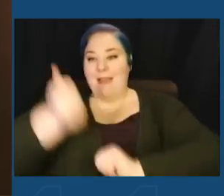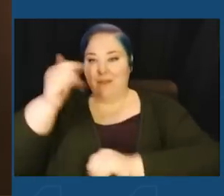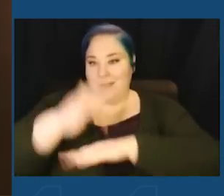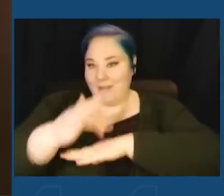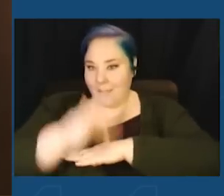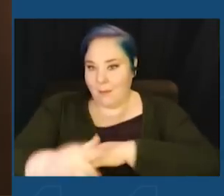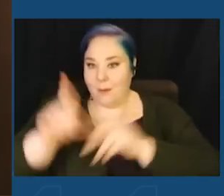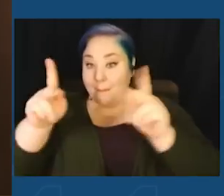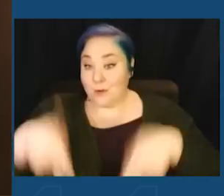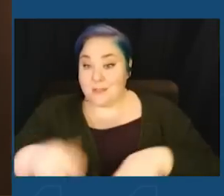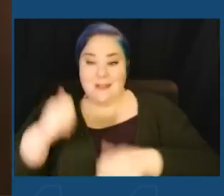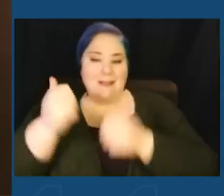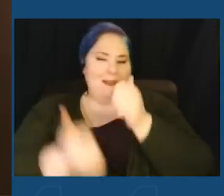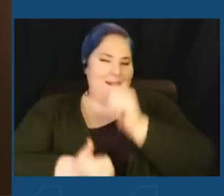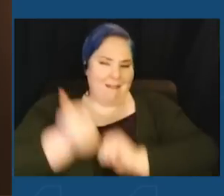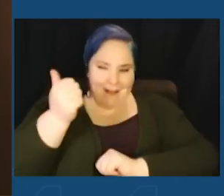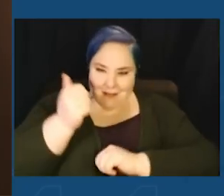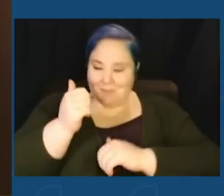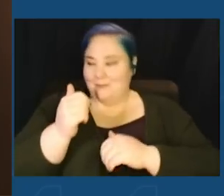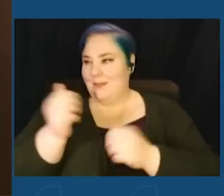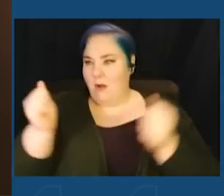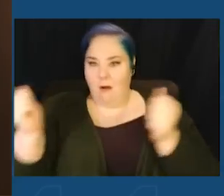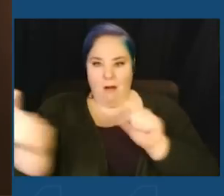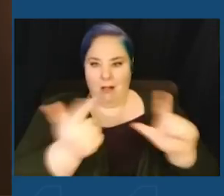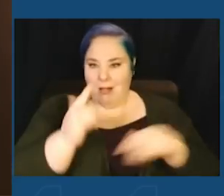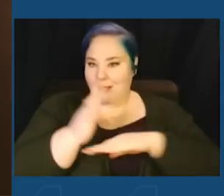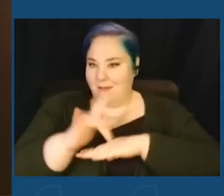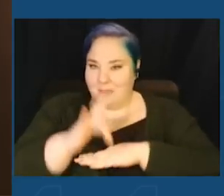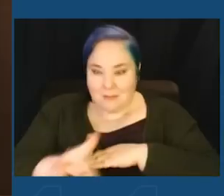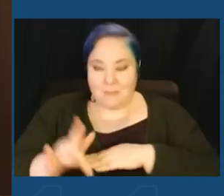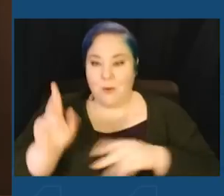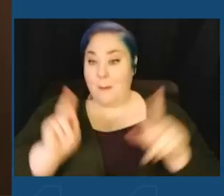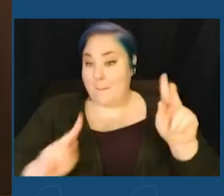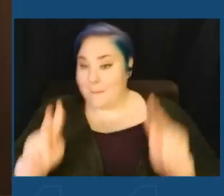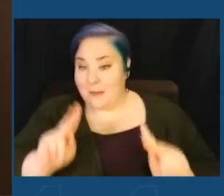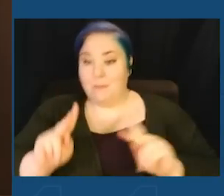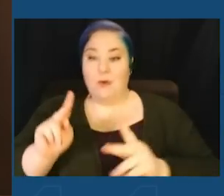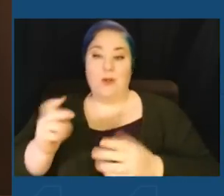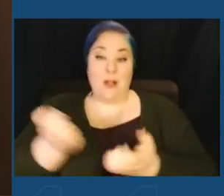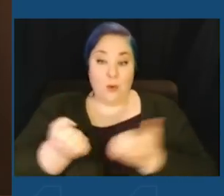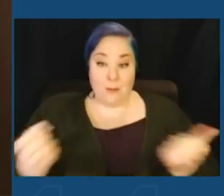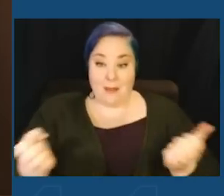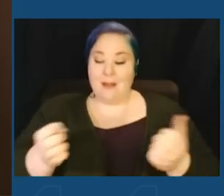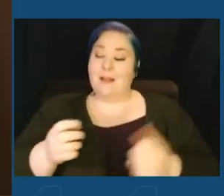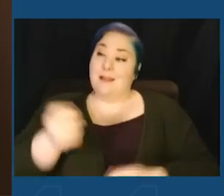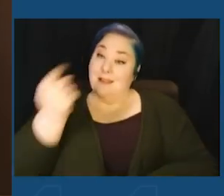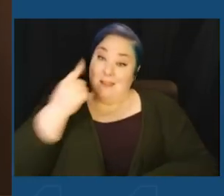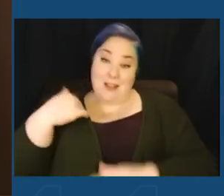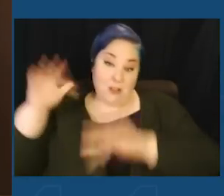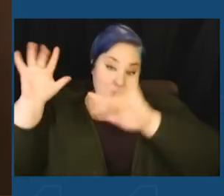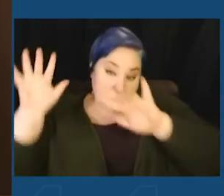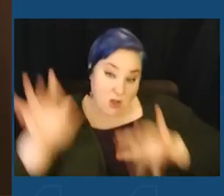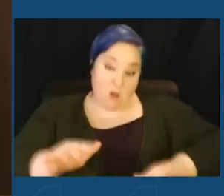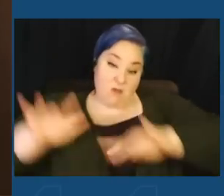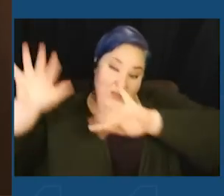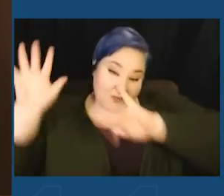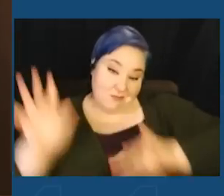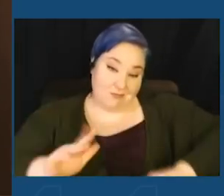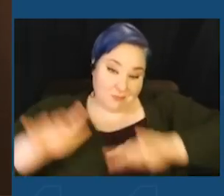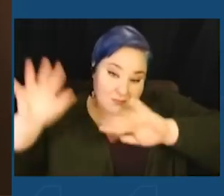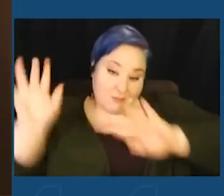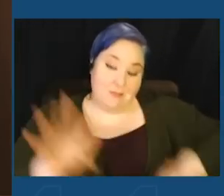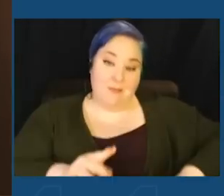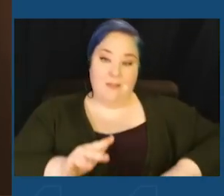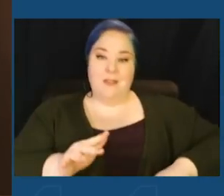people that we can. The snow, when it fell, was with a vengeance, with a ferocity, and during that period when we had to pull all